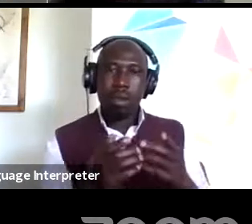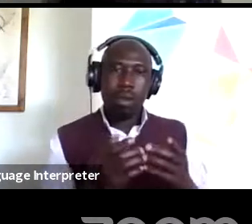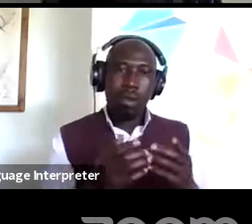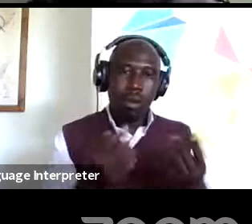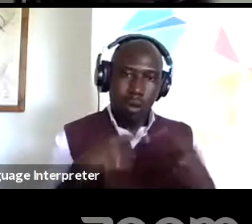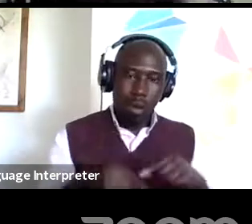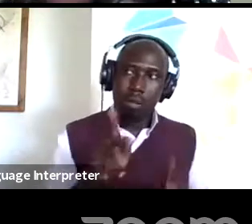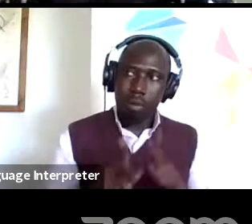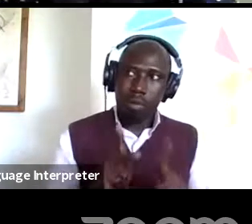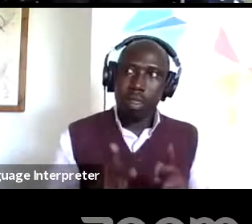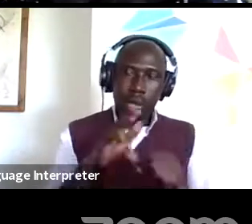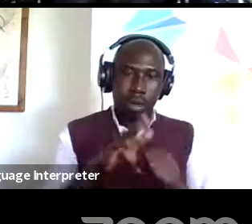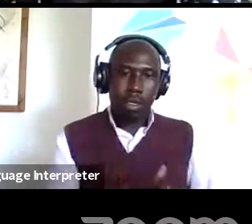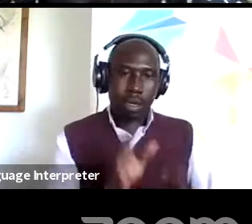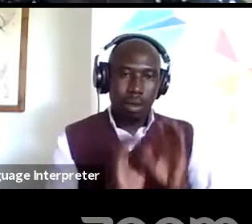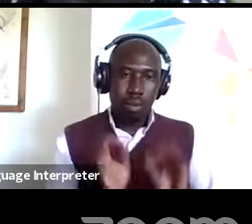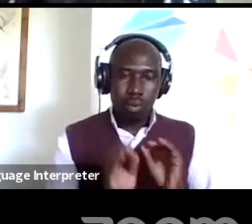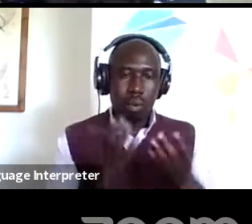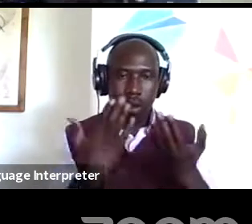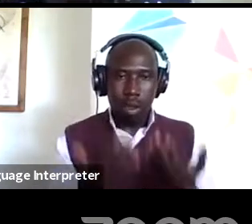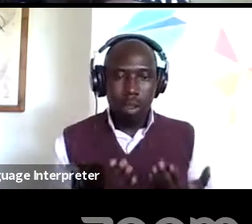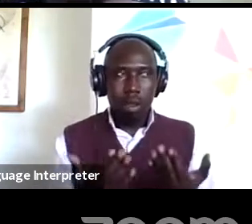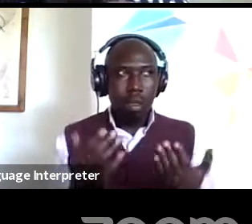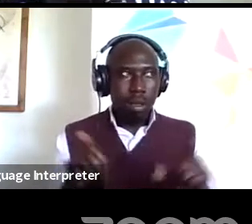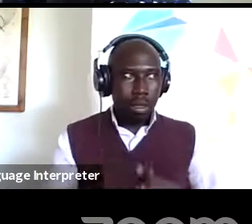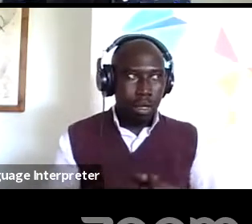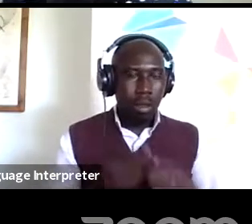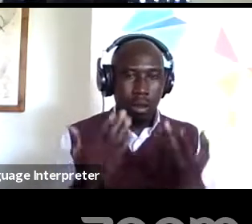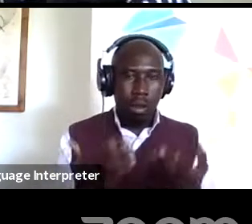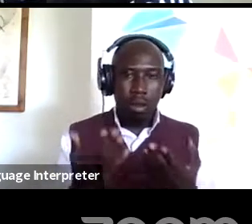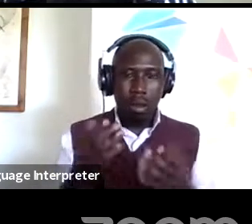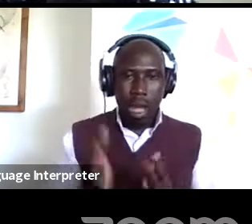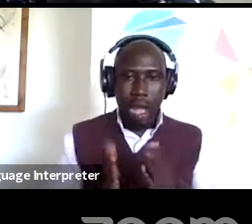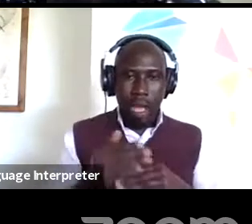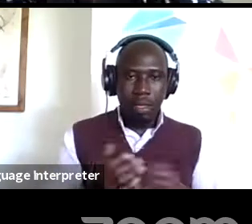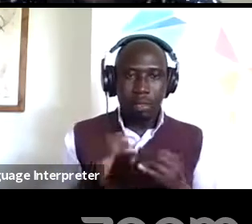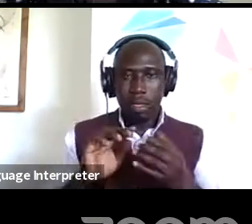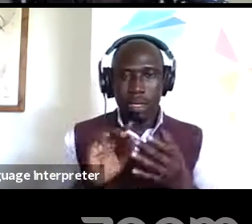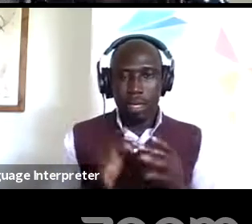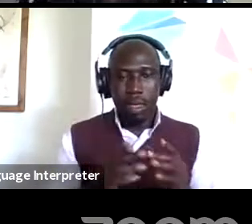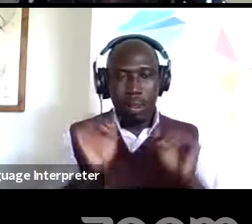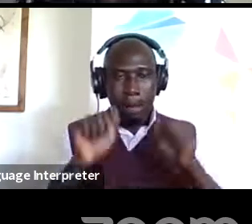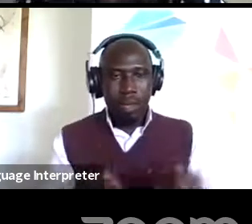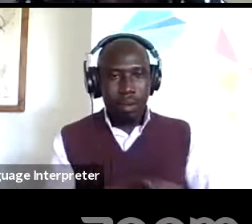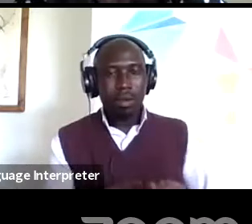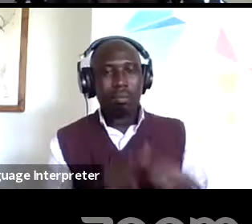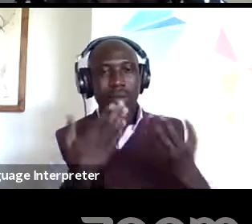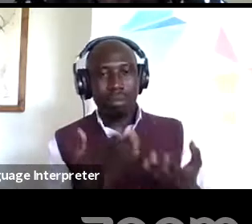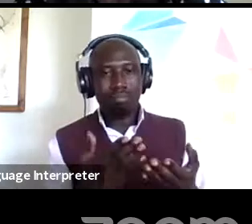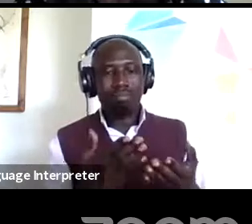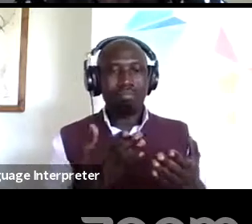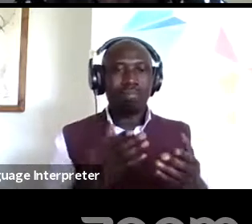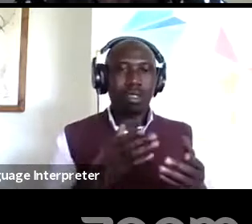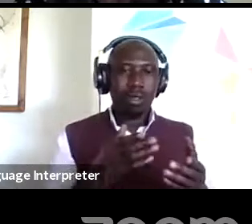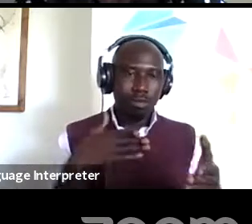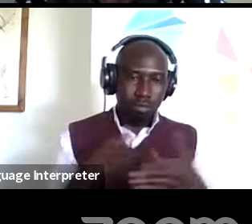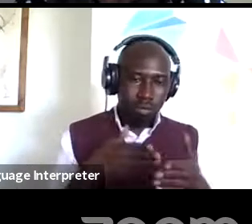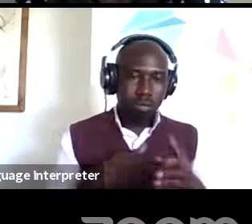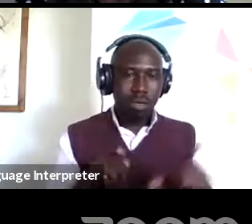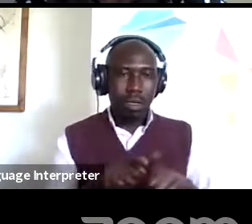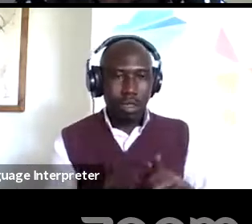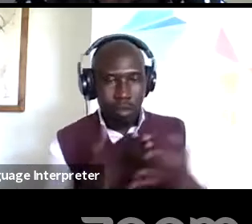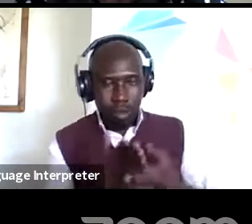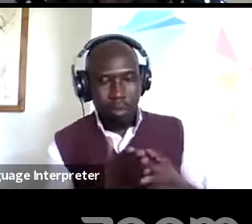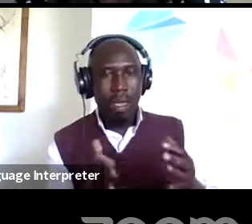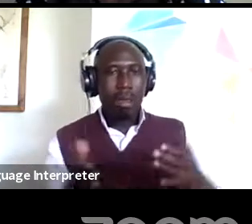without discrimination on any grounds. And also that, access to the internet should not be restricted either through way of shutting down